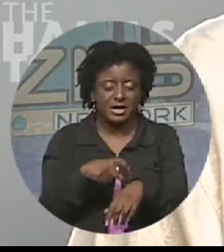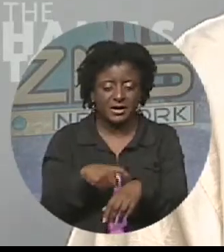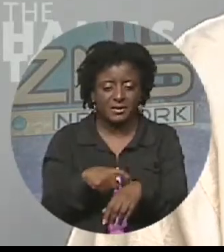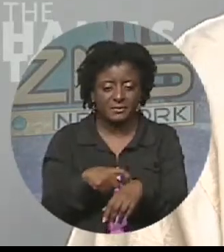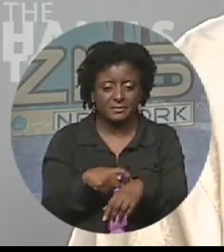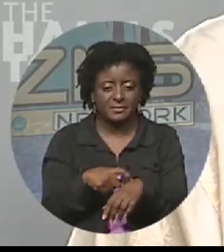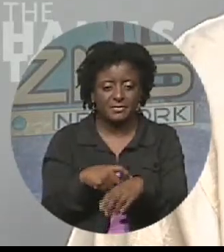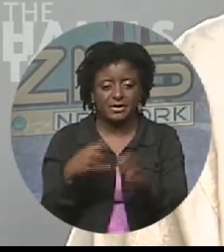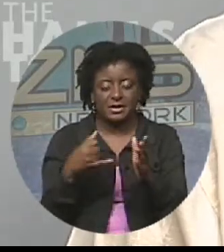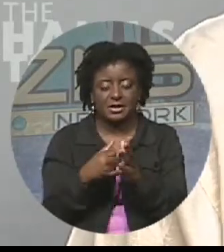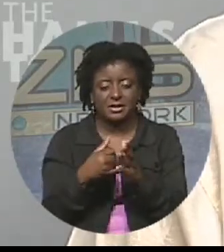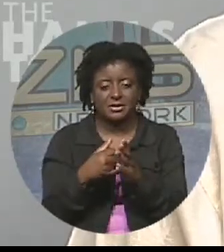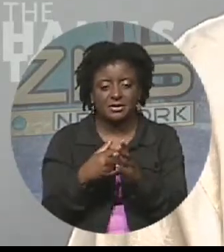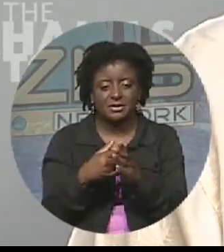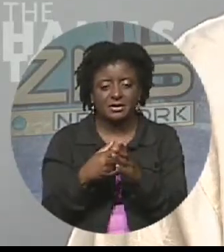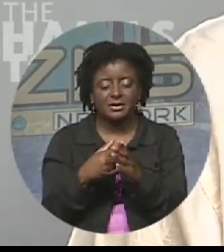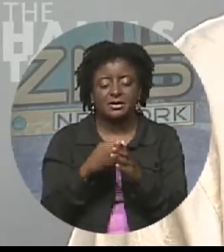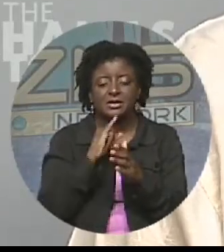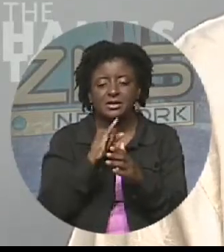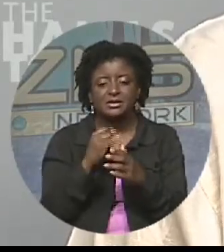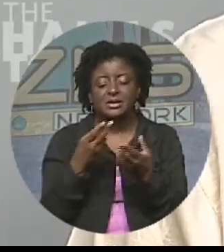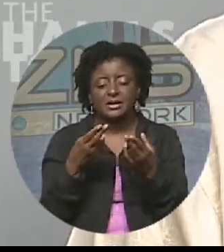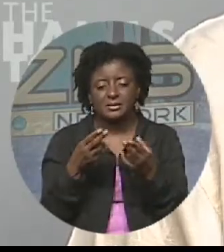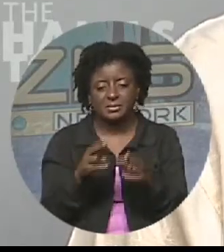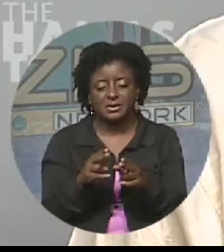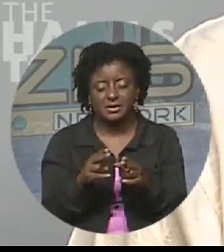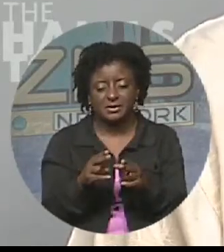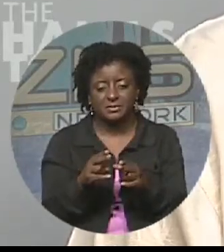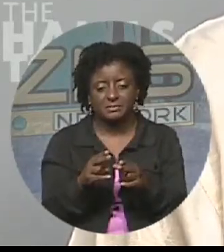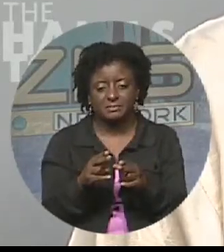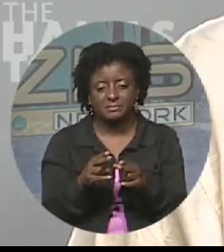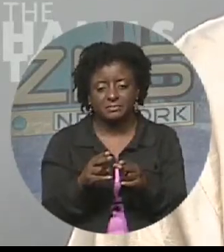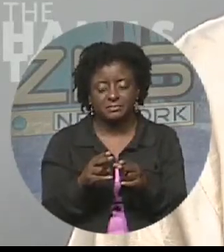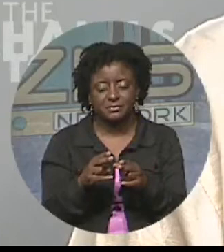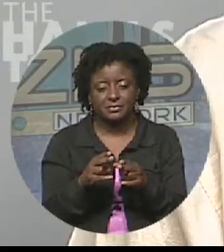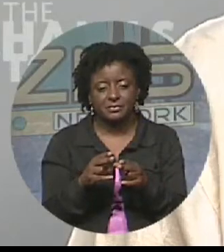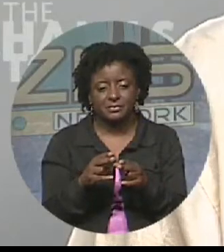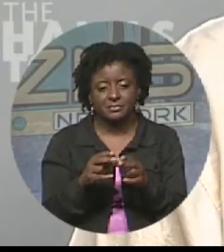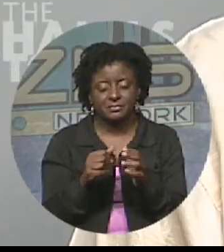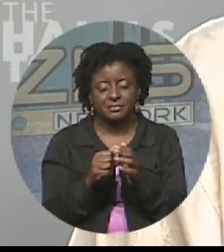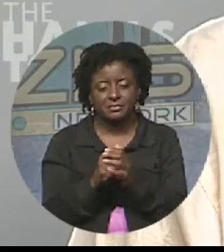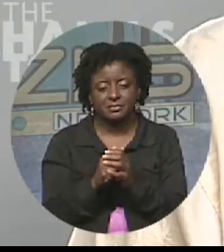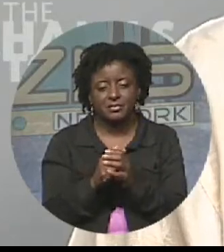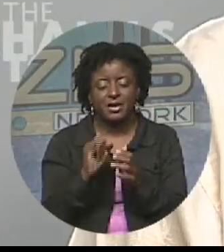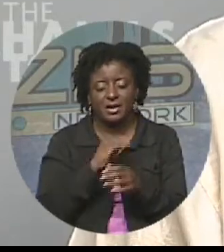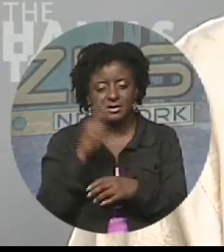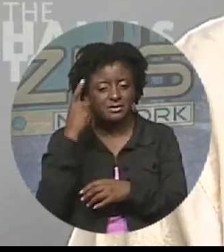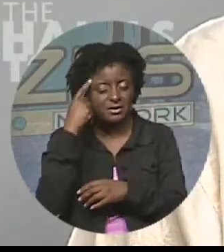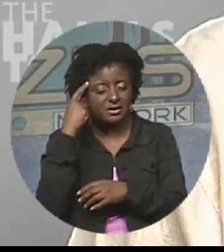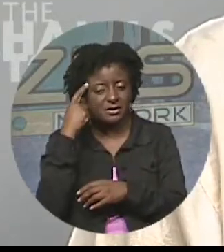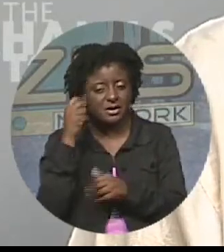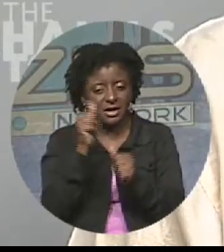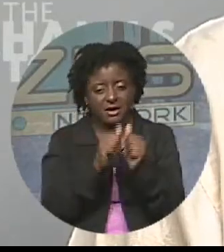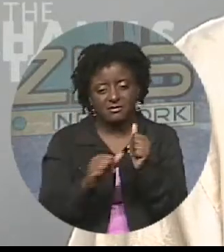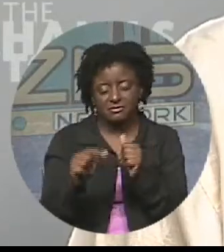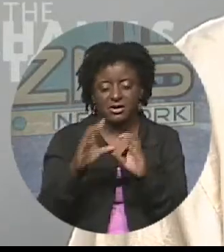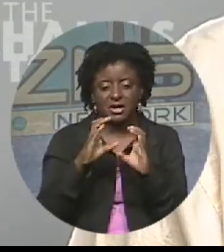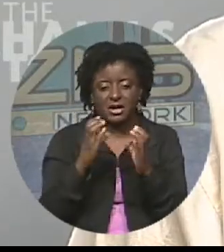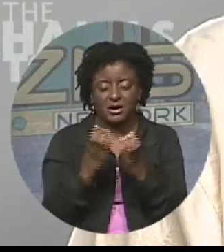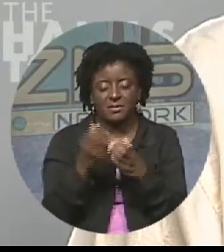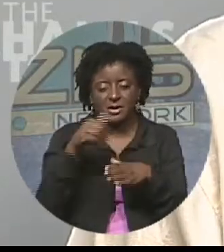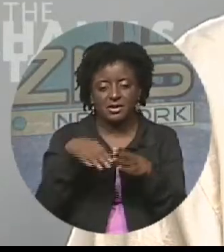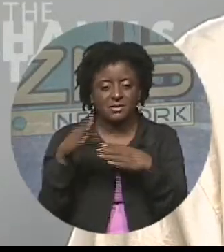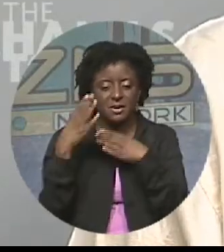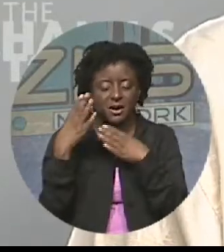trophy. That's an honor for us to have a legend like Lee down in support of this, and I think that every club in the Bahamas would